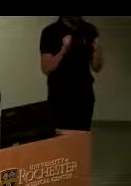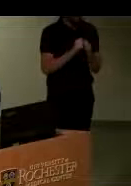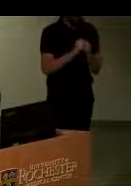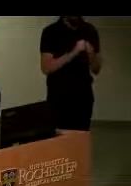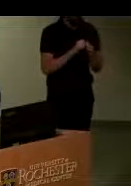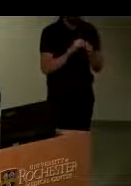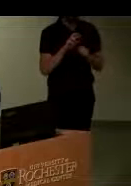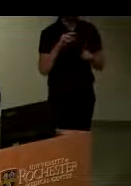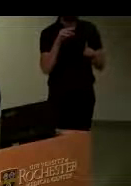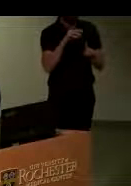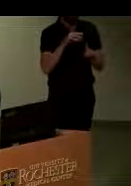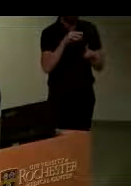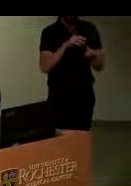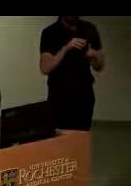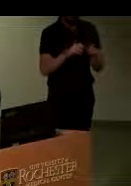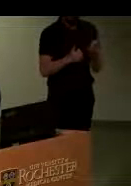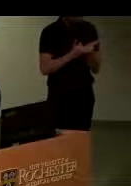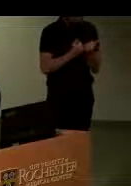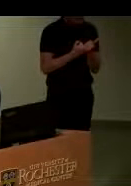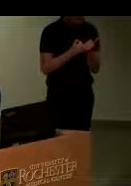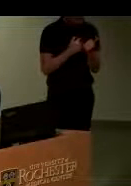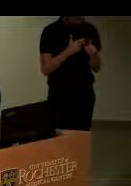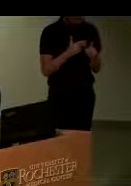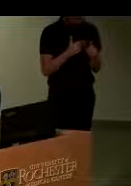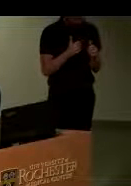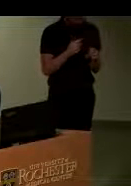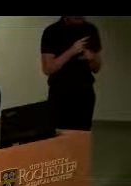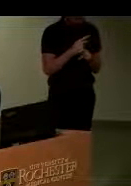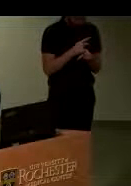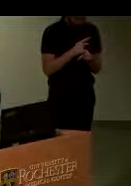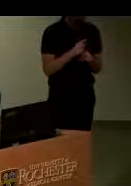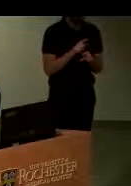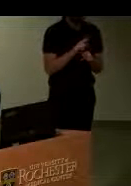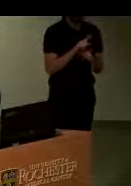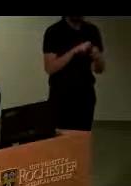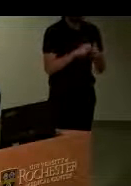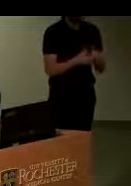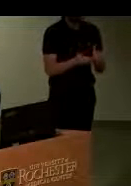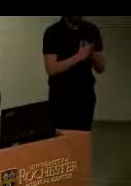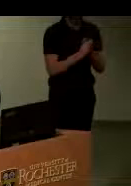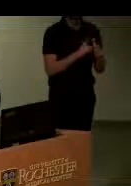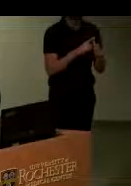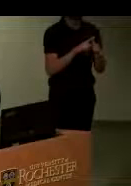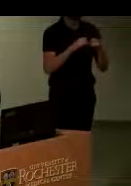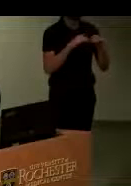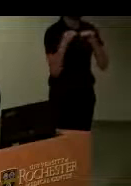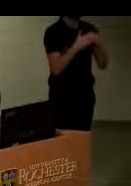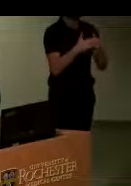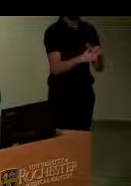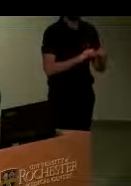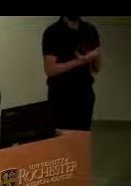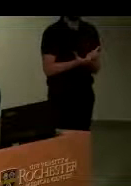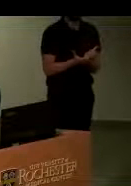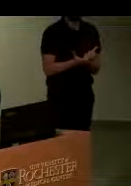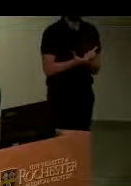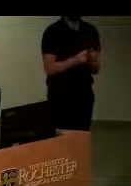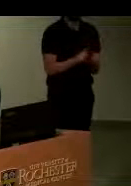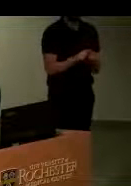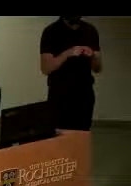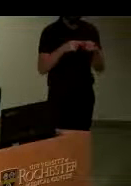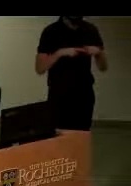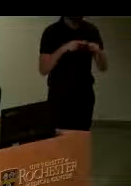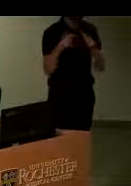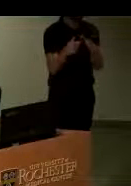radiologic supplementation about a problem they were asked to solve, and teach it to the whole rest of the class as they go in